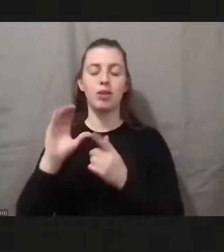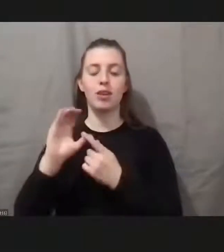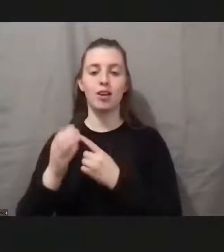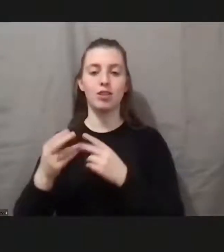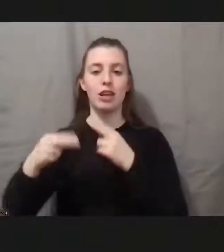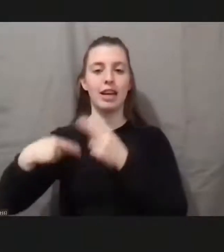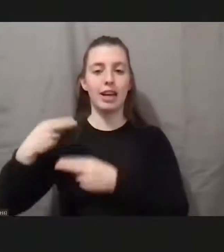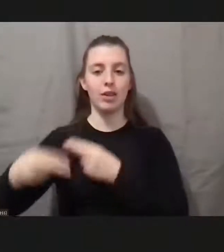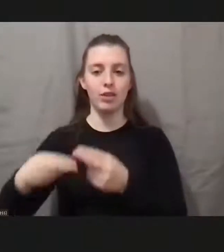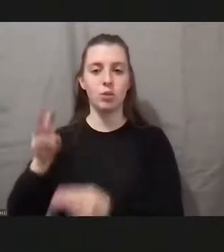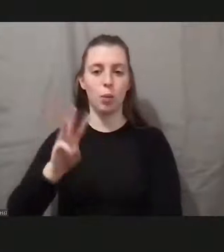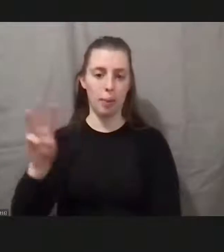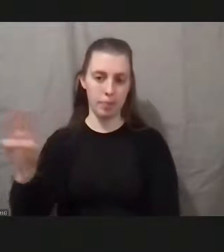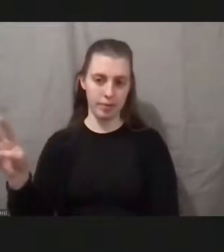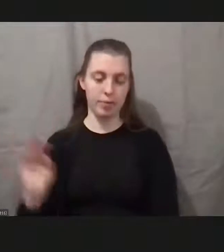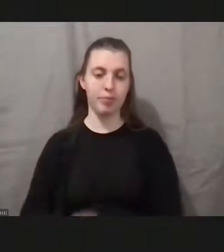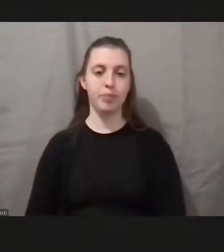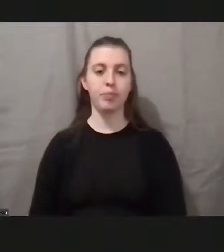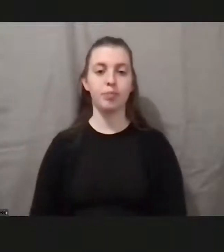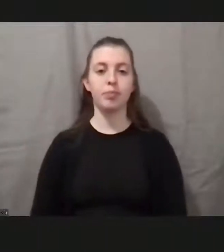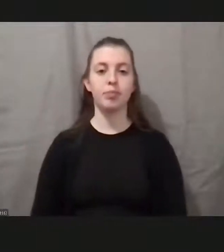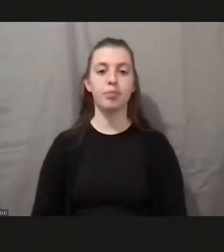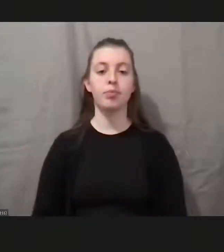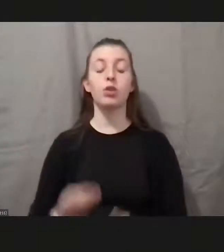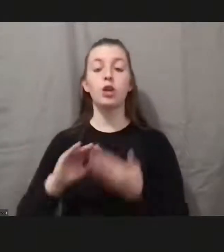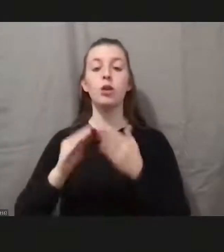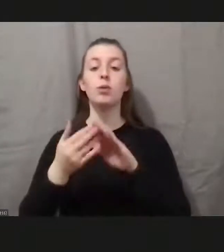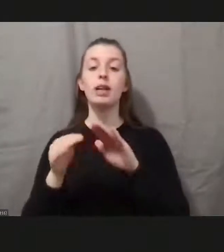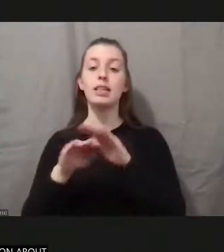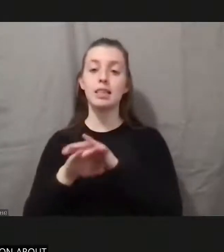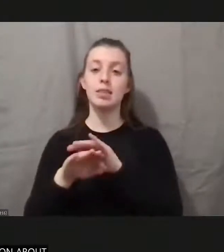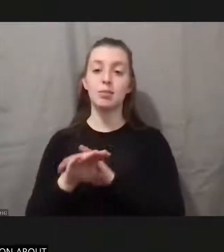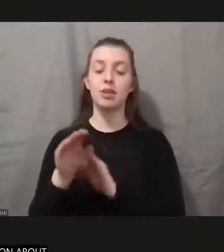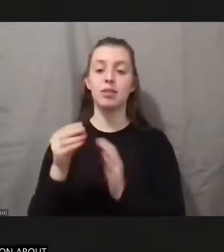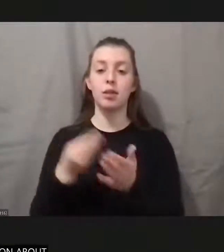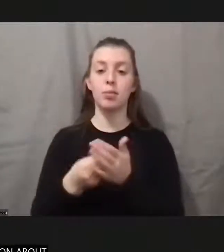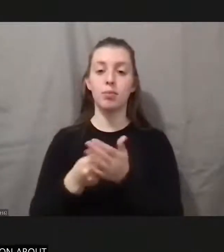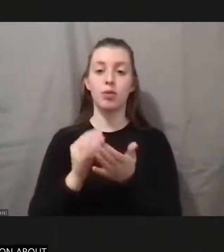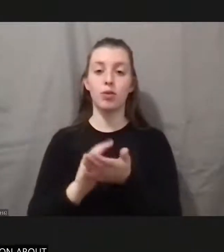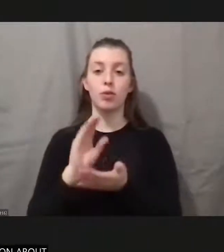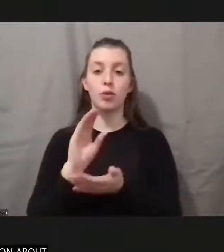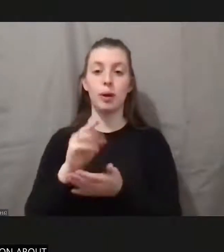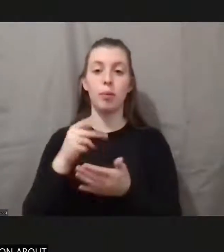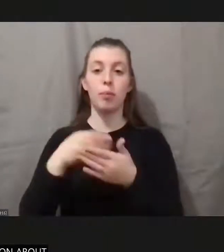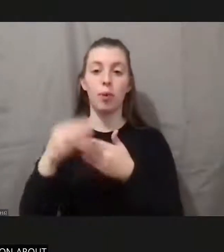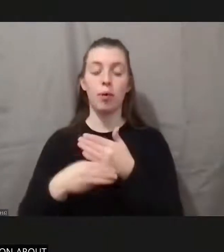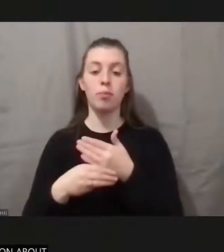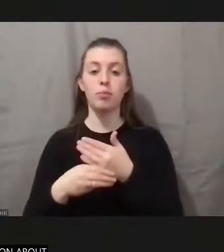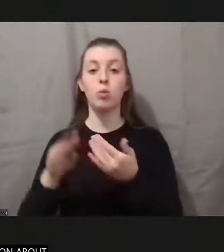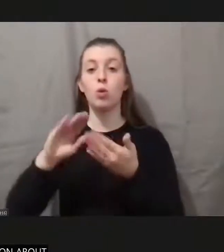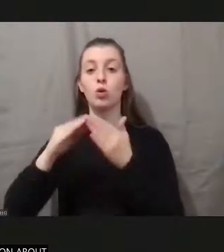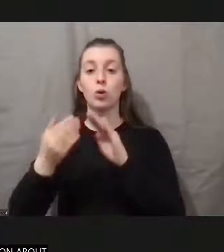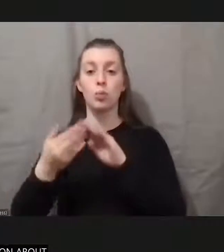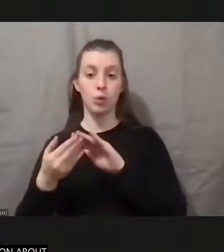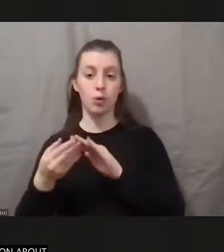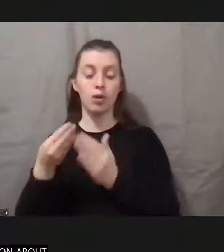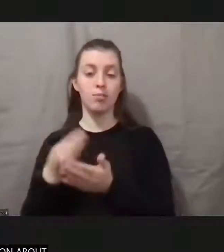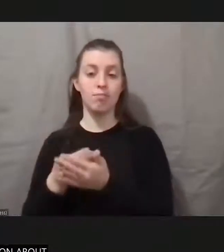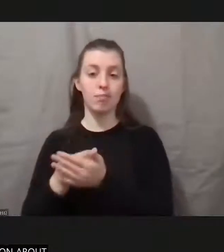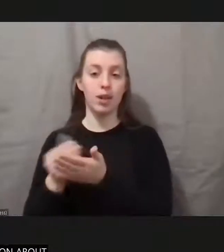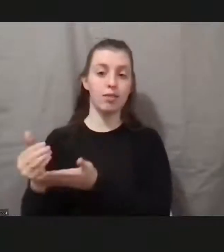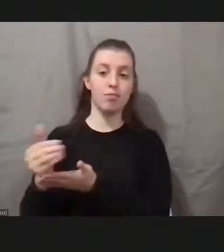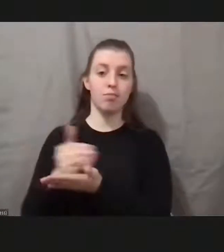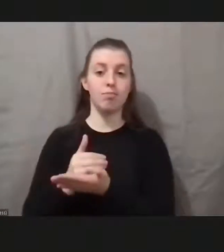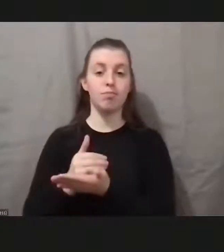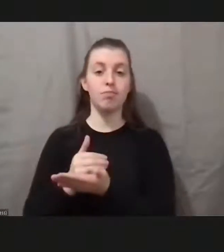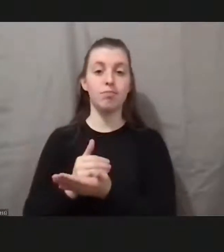wanted to quickly mention about the Community Accessibility Grant Program. That's community funding through that program, and it